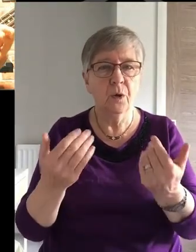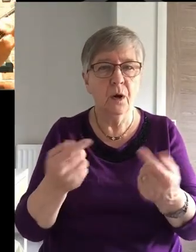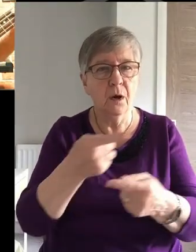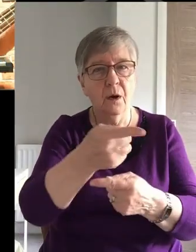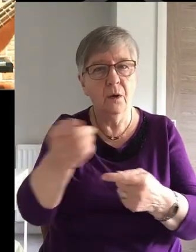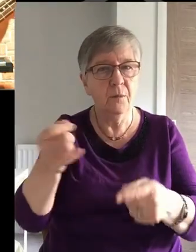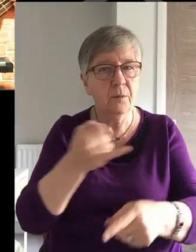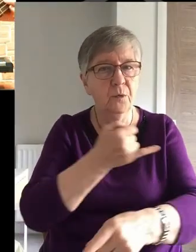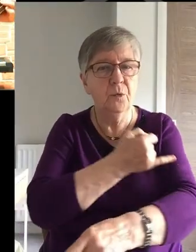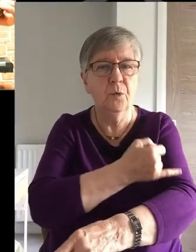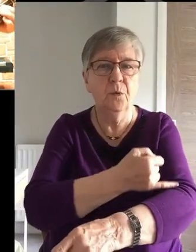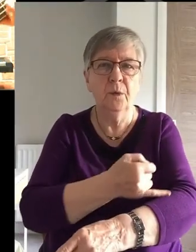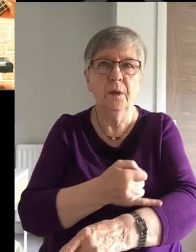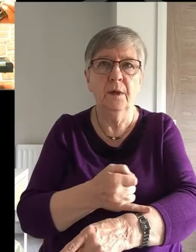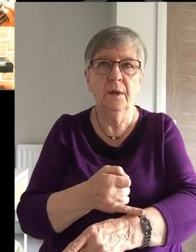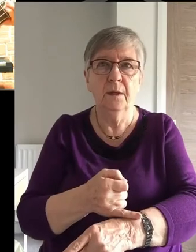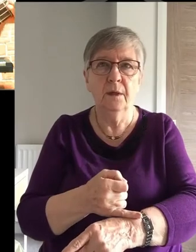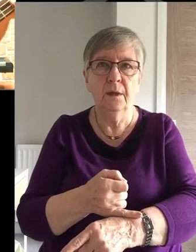Come, you weak